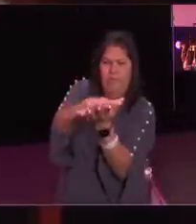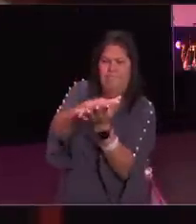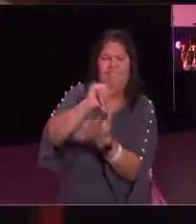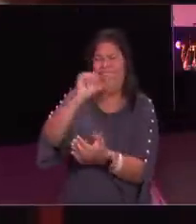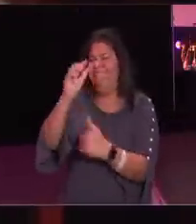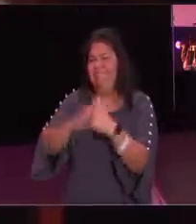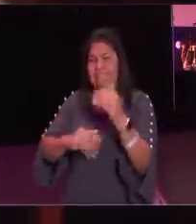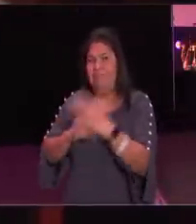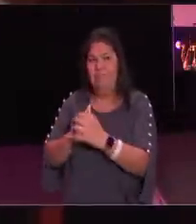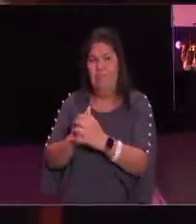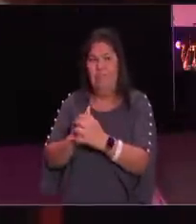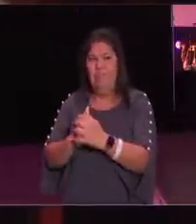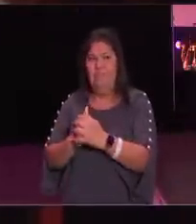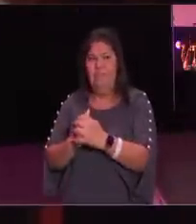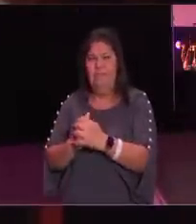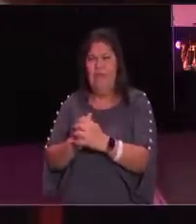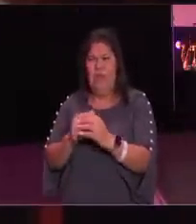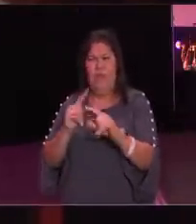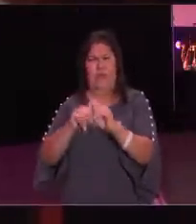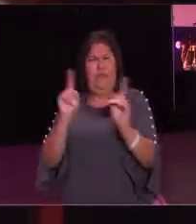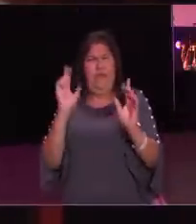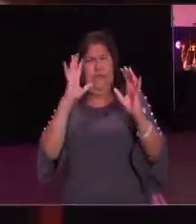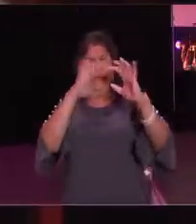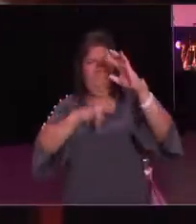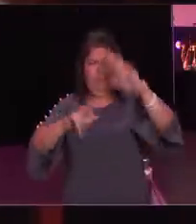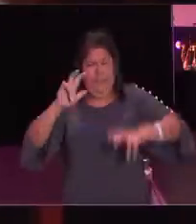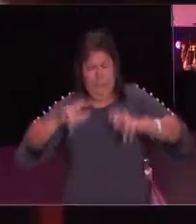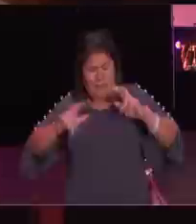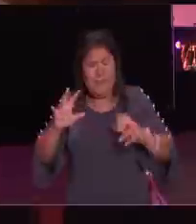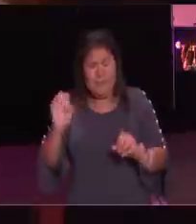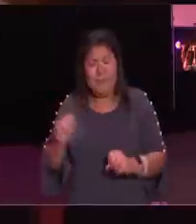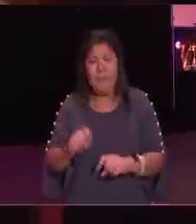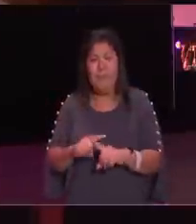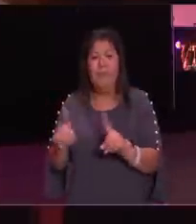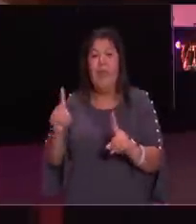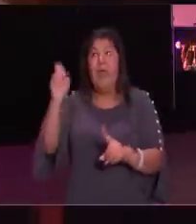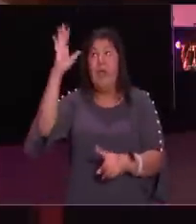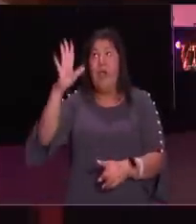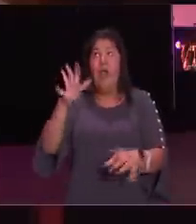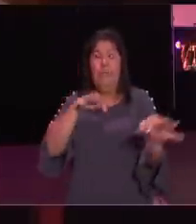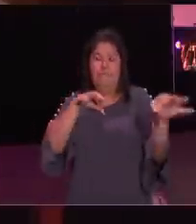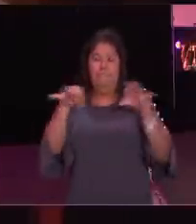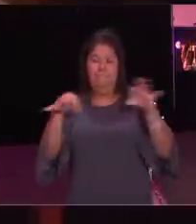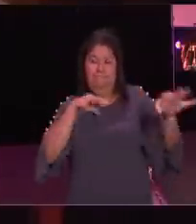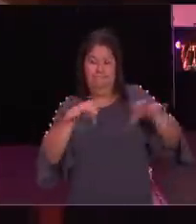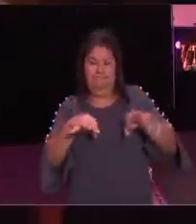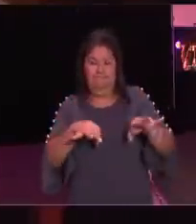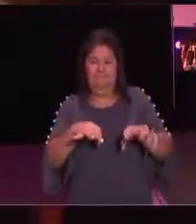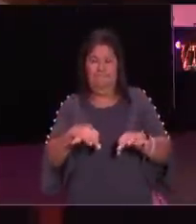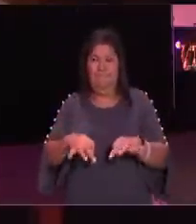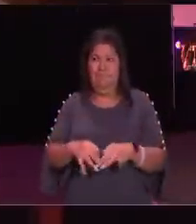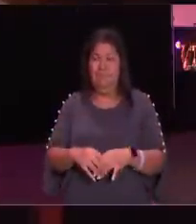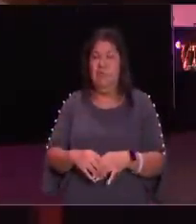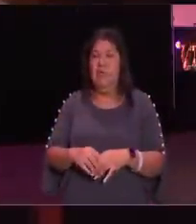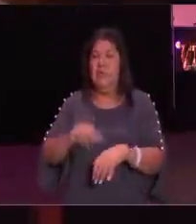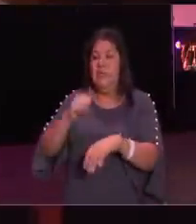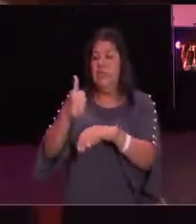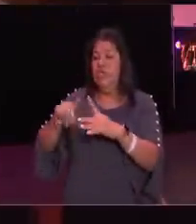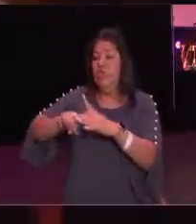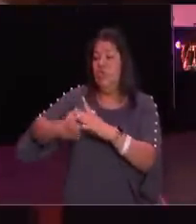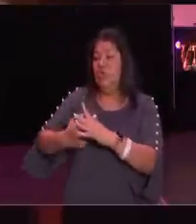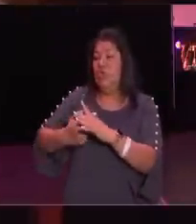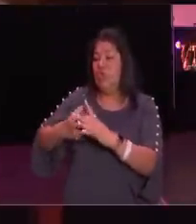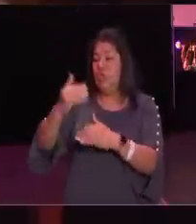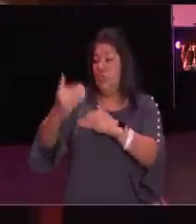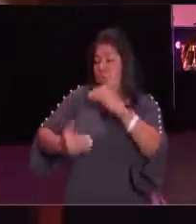uncomfortable. It was unorthodox. It was awkward. But it was what God wanted to begin the stages of an